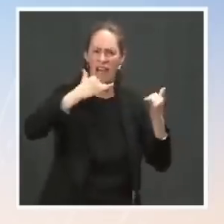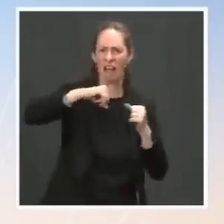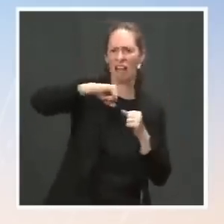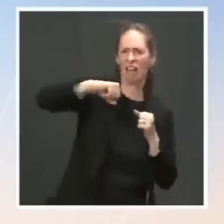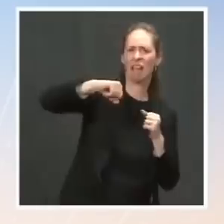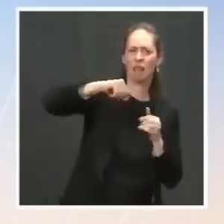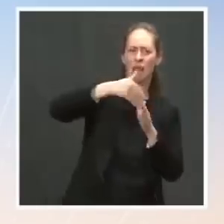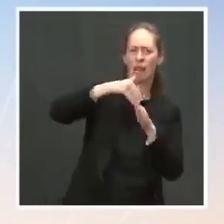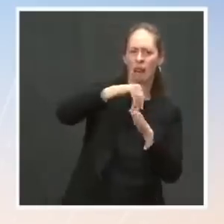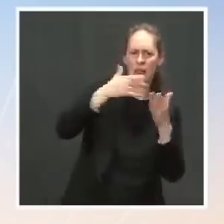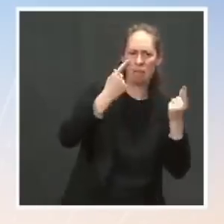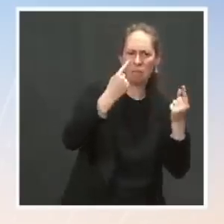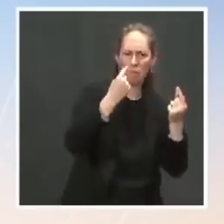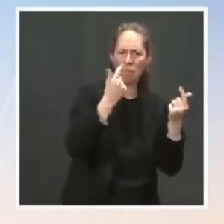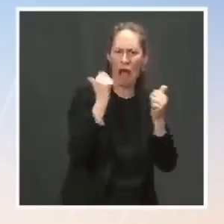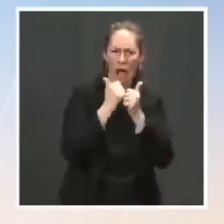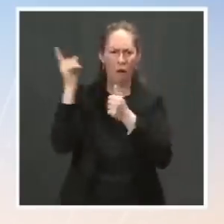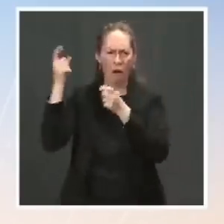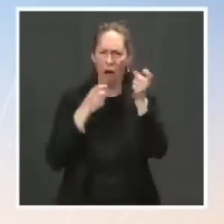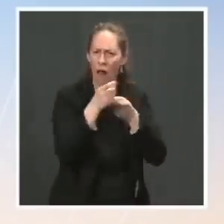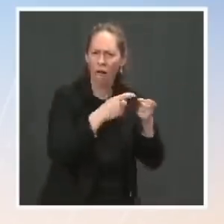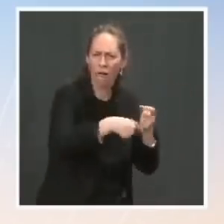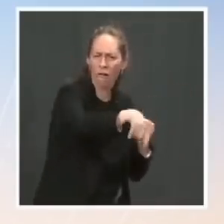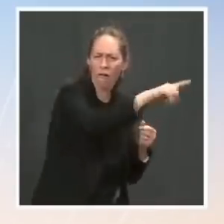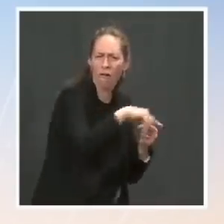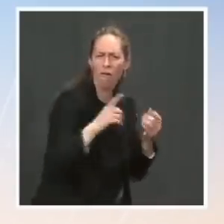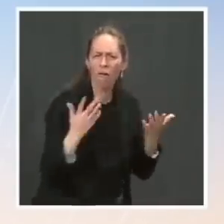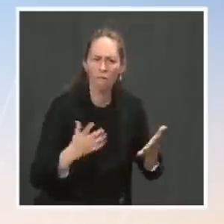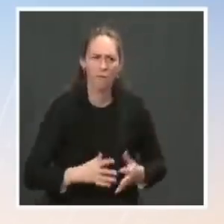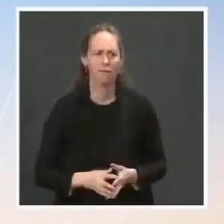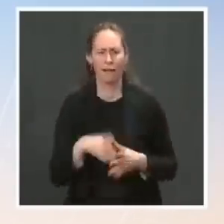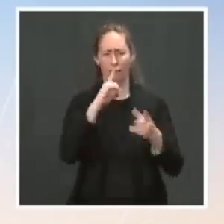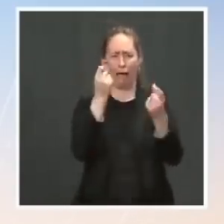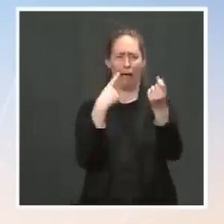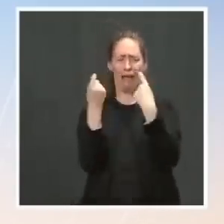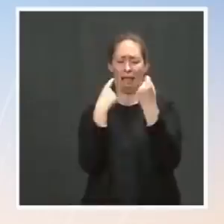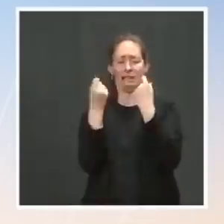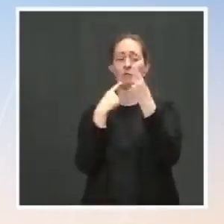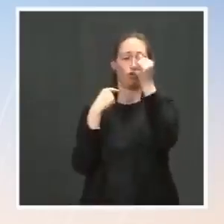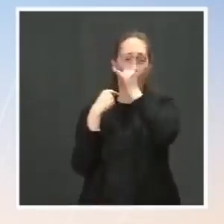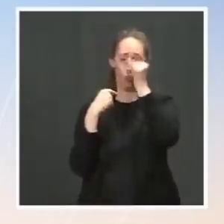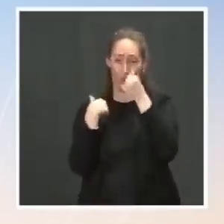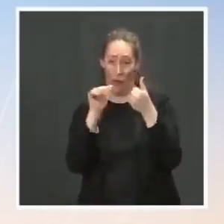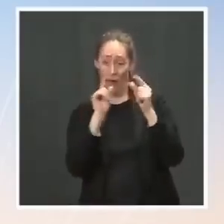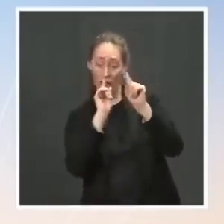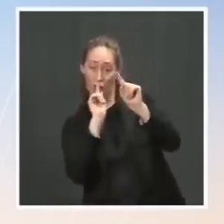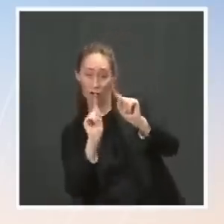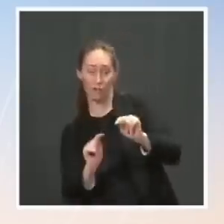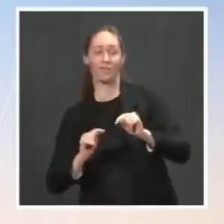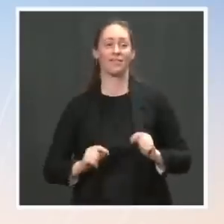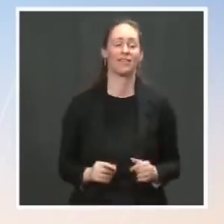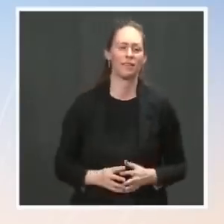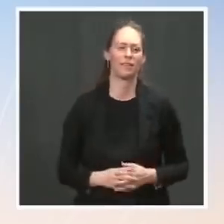not? Well, first I would say, and you asked a few questions there, so let me see if I can answer all of them. What we've seen, and there was some interesting data that